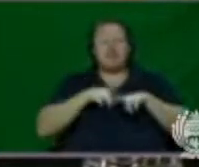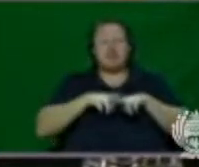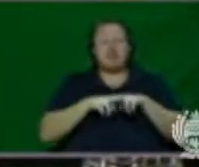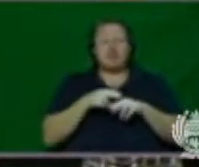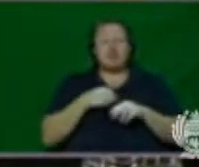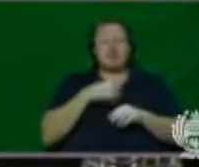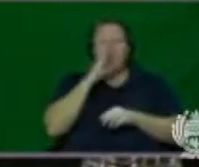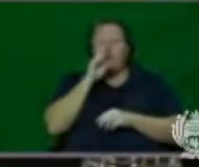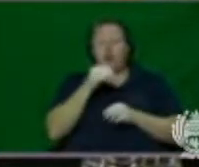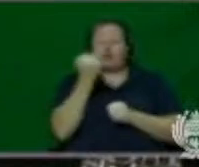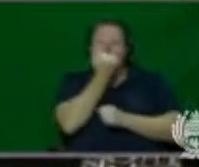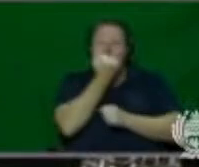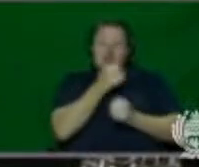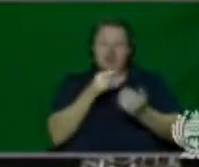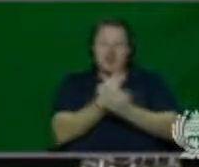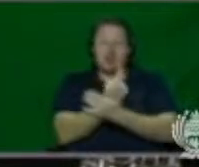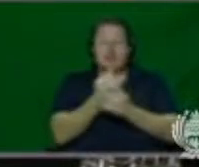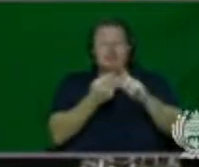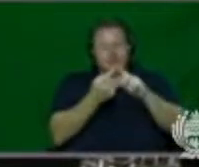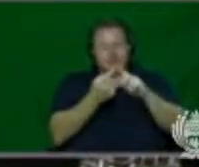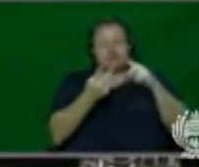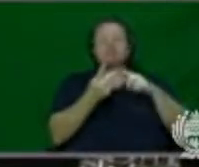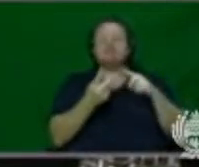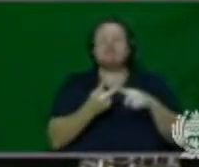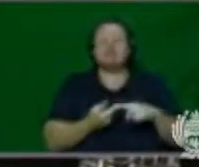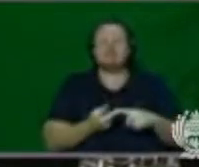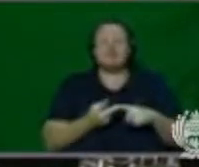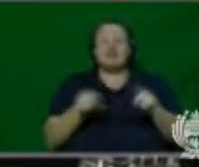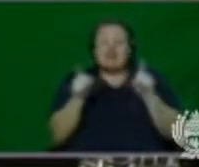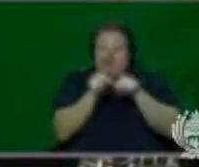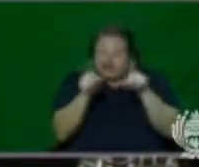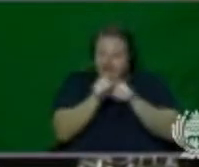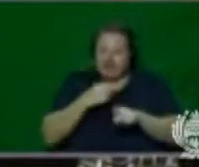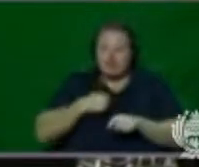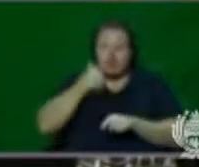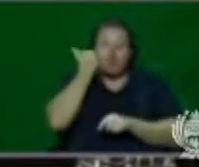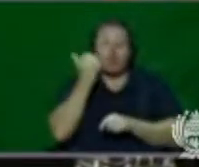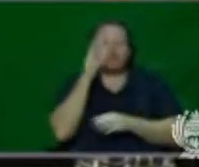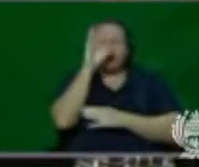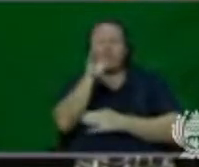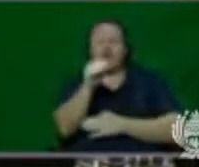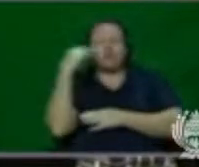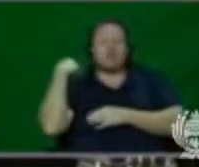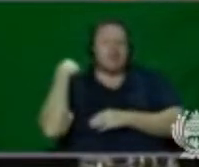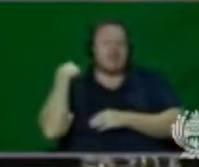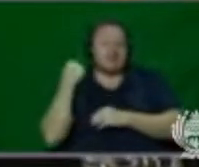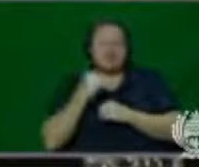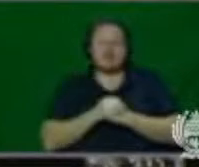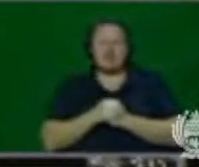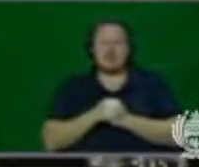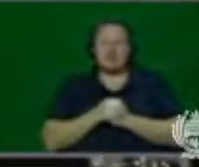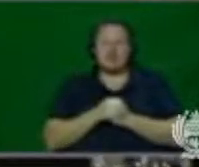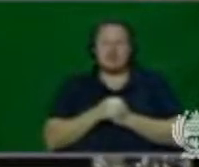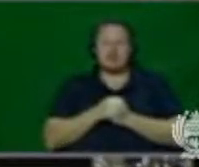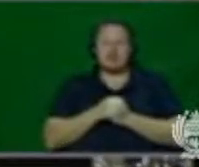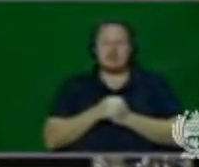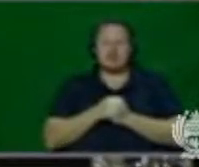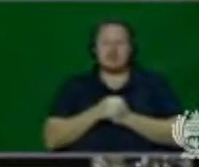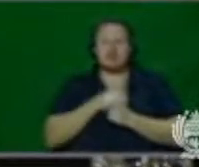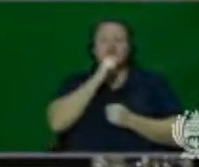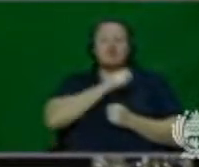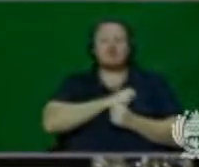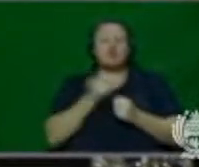And also, Speaker, we also want to ask the minister to take this House into his